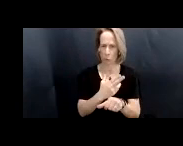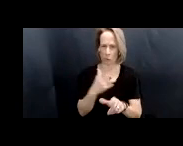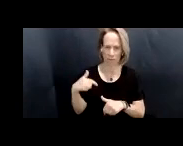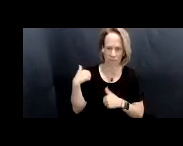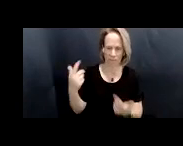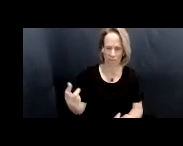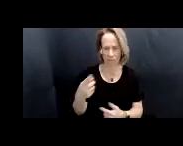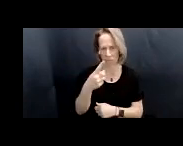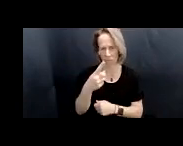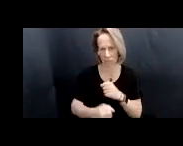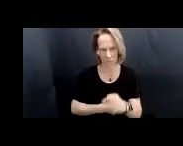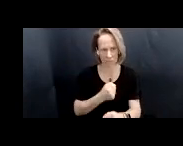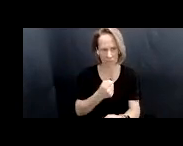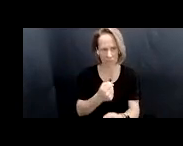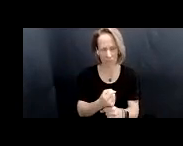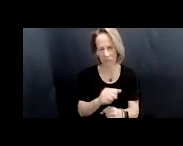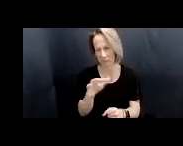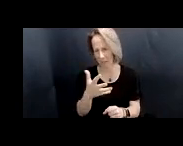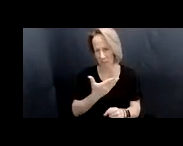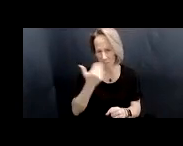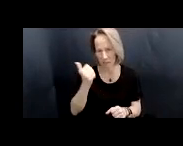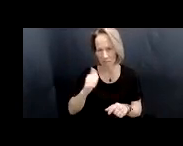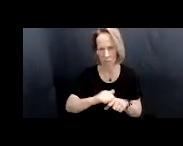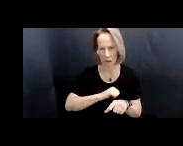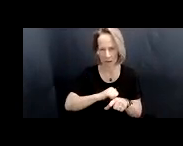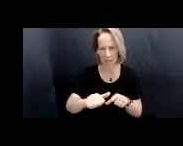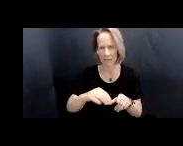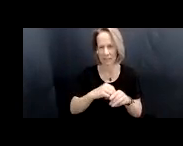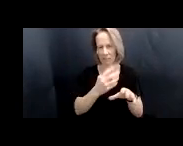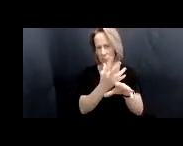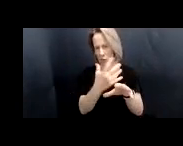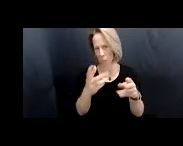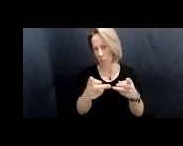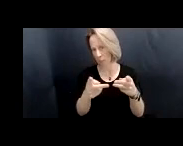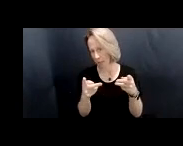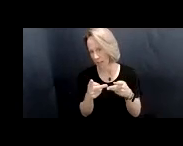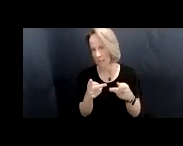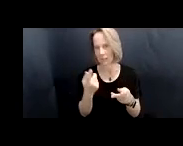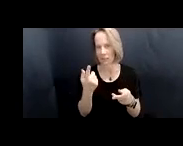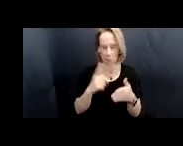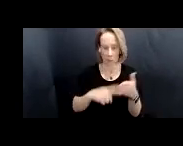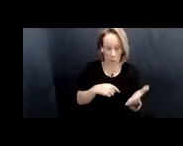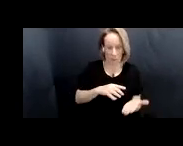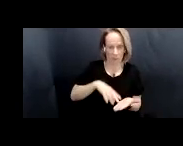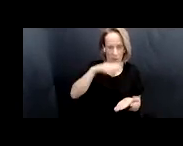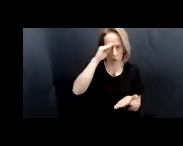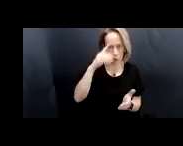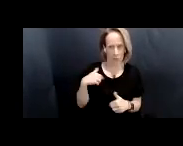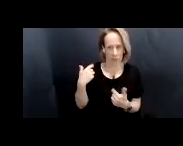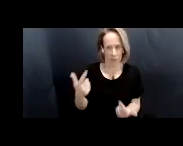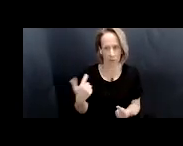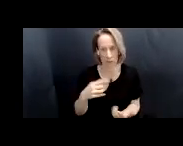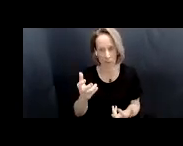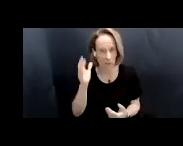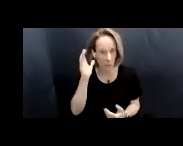to be talking about kind of best practices in the virtual space, what we've learned. And so we want to hear from you all. What are those platforms